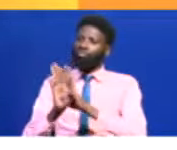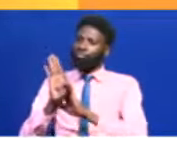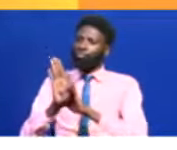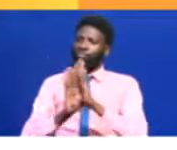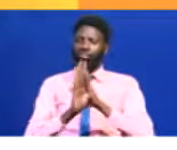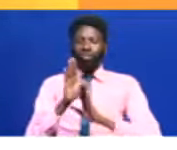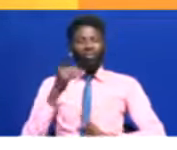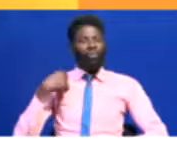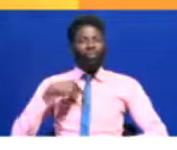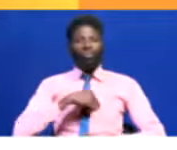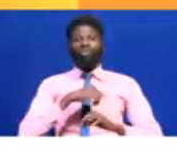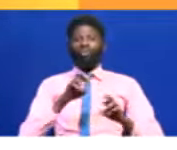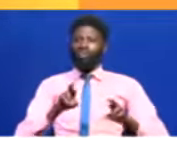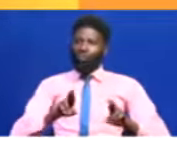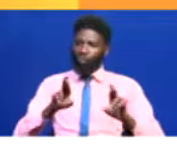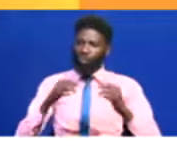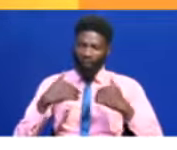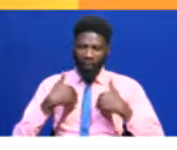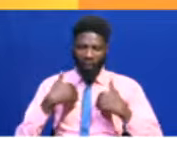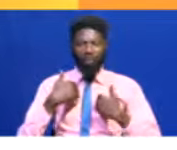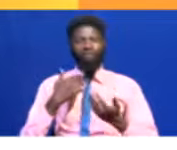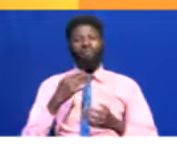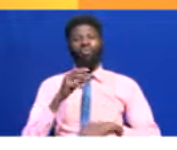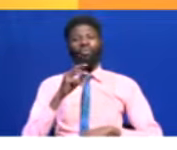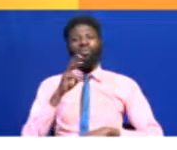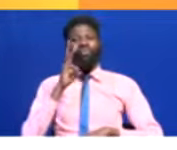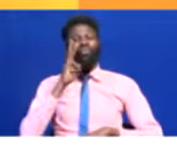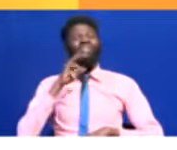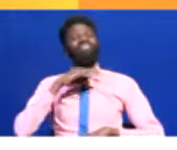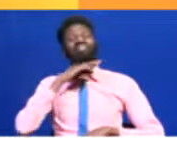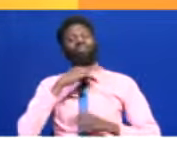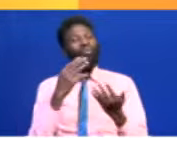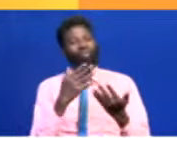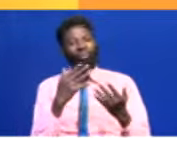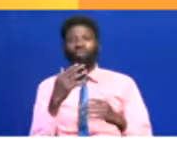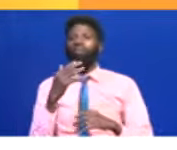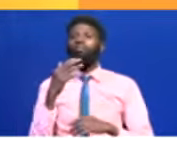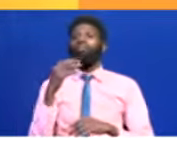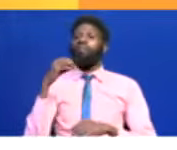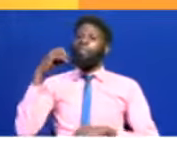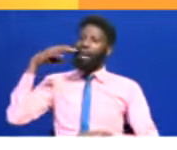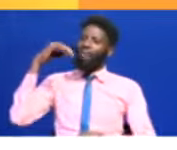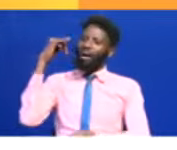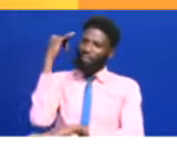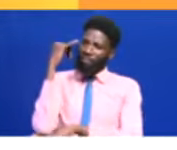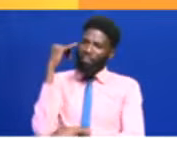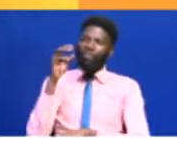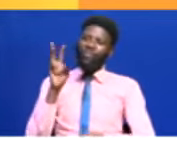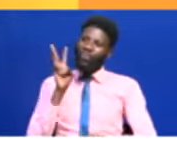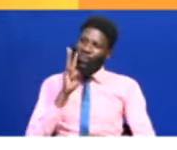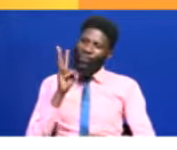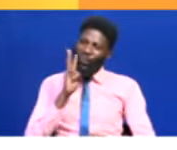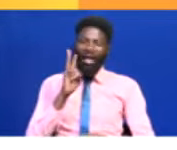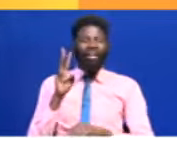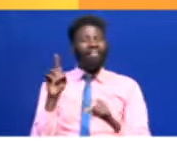are doing roads, we are doing sewers, we are bringing power, we are bringing water. So